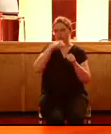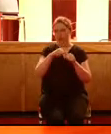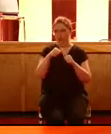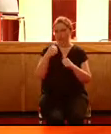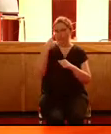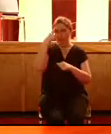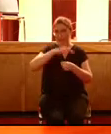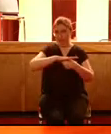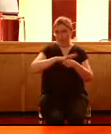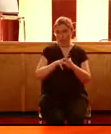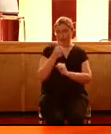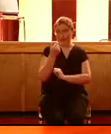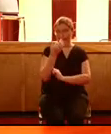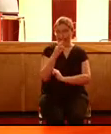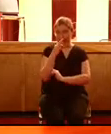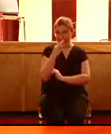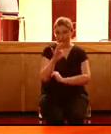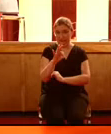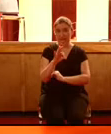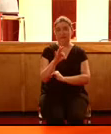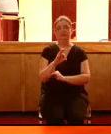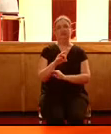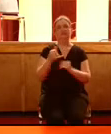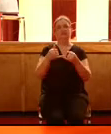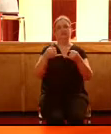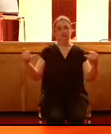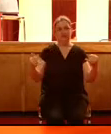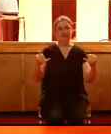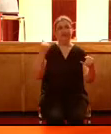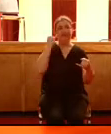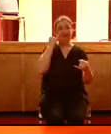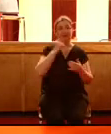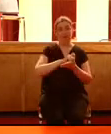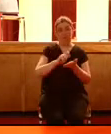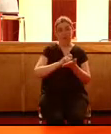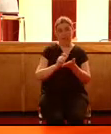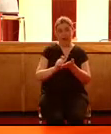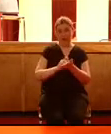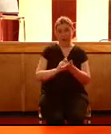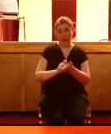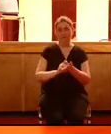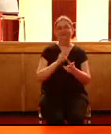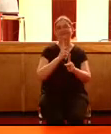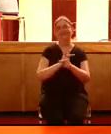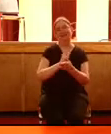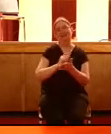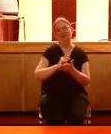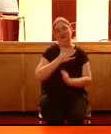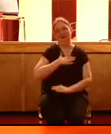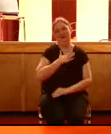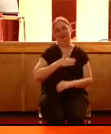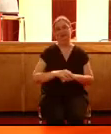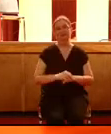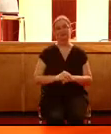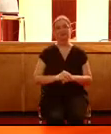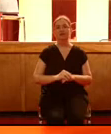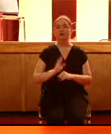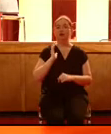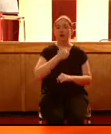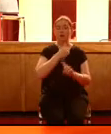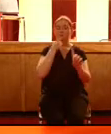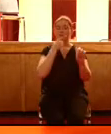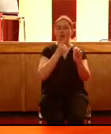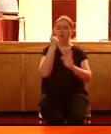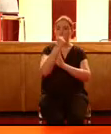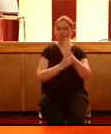restrictions and social distancing, you get to keep the pen after you fill in the card. The goal is to have this run for roughly an hour, if not that